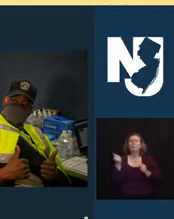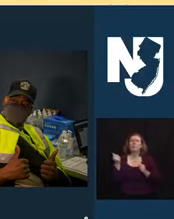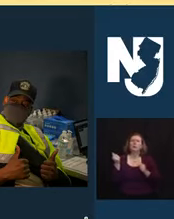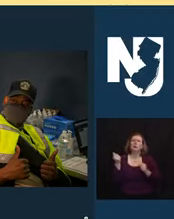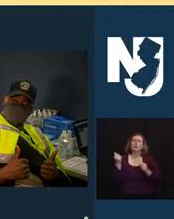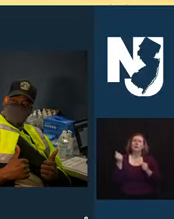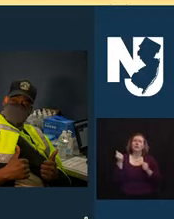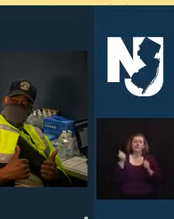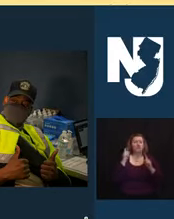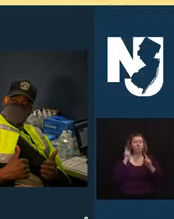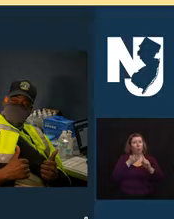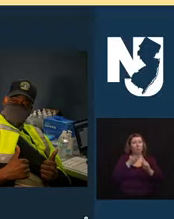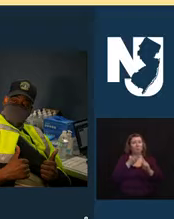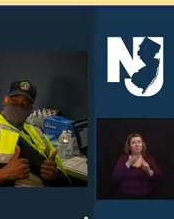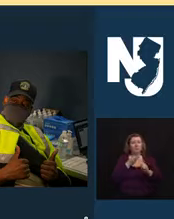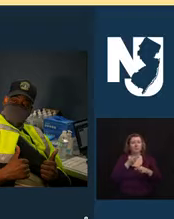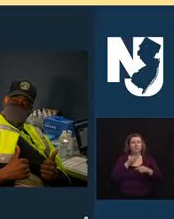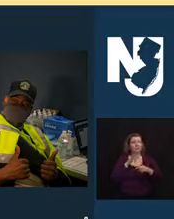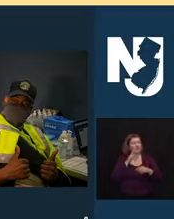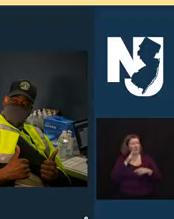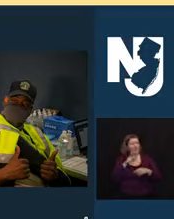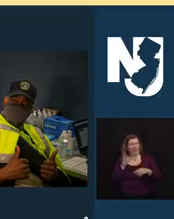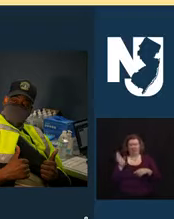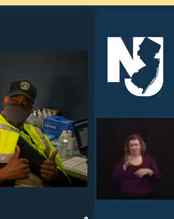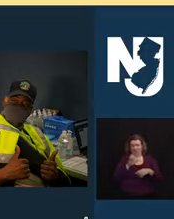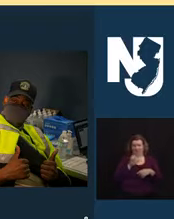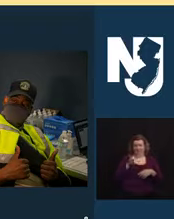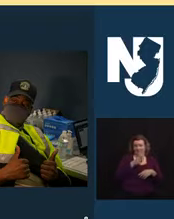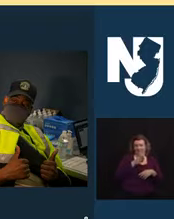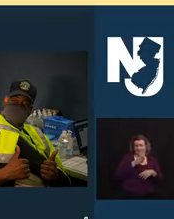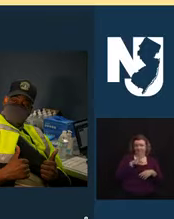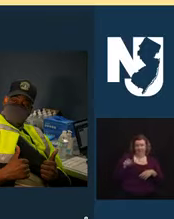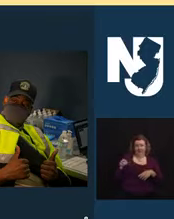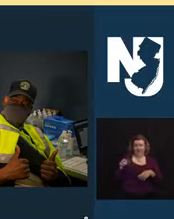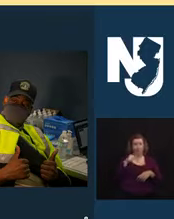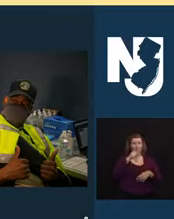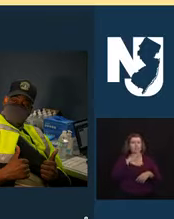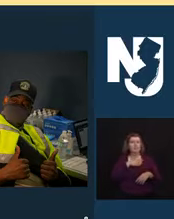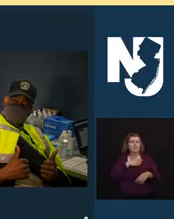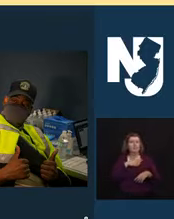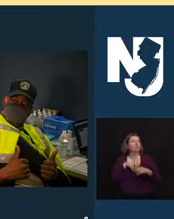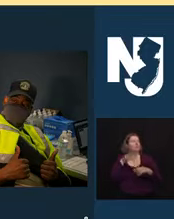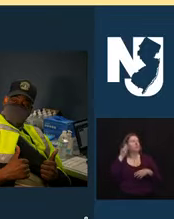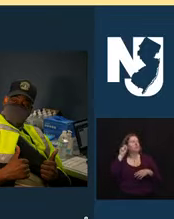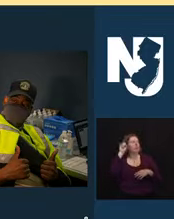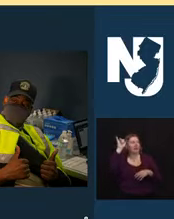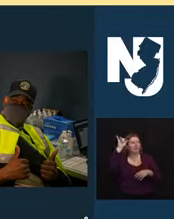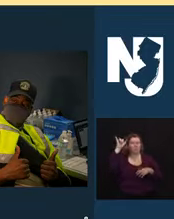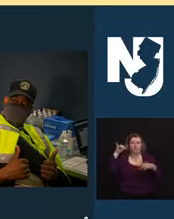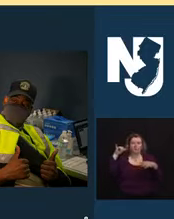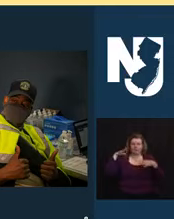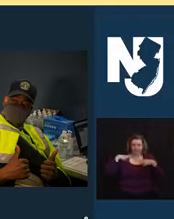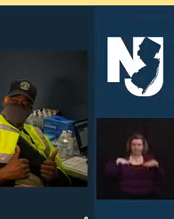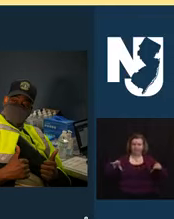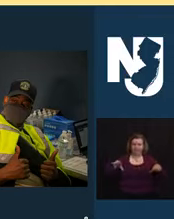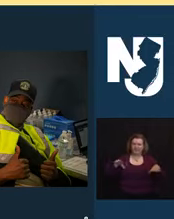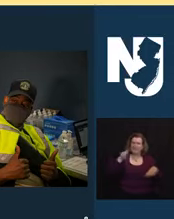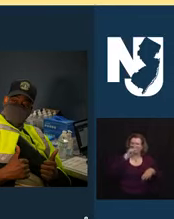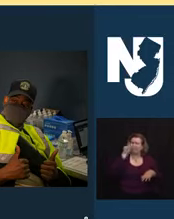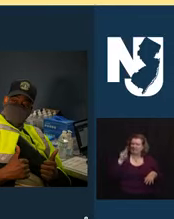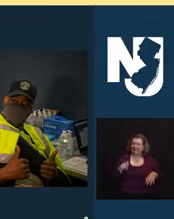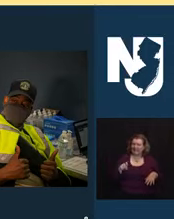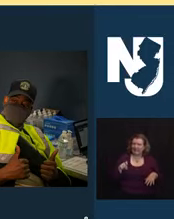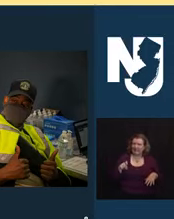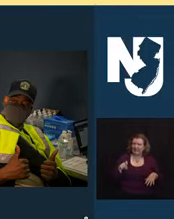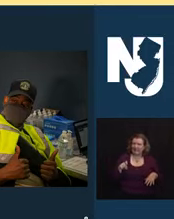that woman is in the United States Air Force, based in Texas, but grew up in Millville, New Jersey. The woman to the